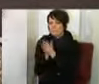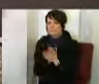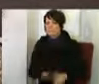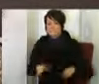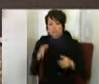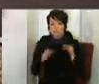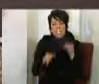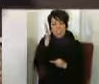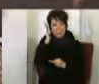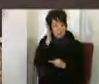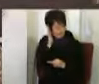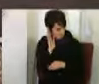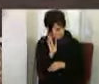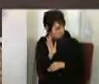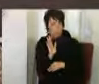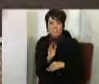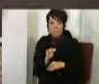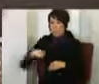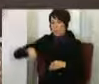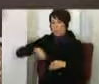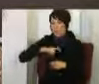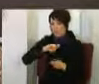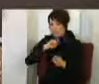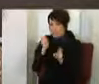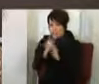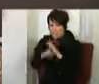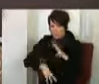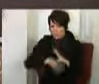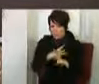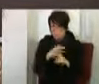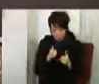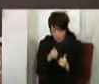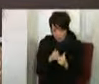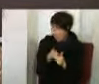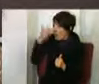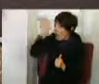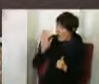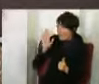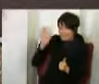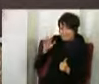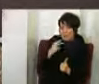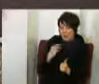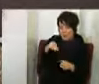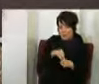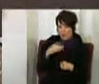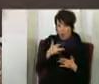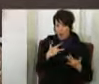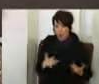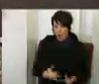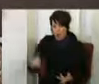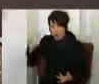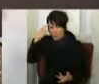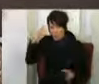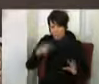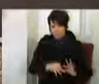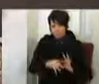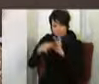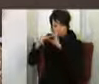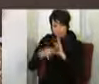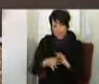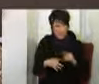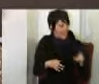justice. We are changing the world as we follow God's voice in our hearts and minds, even when others